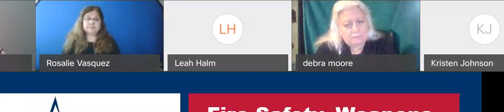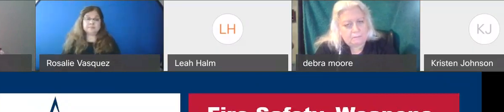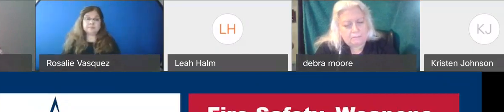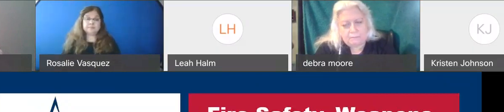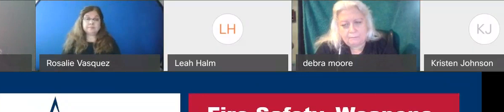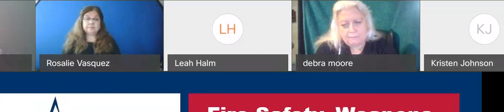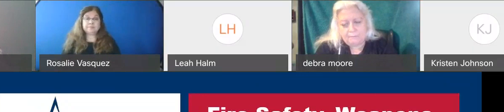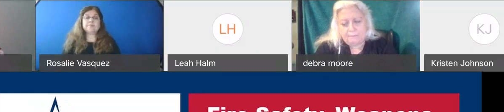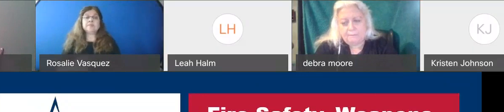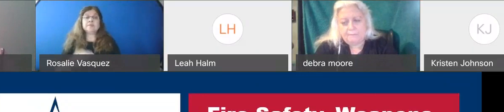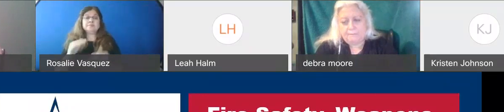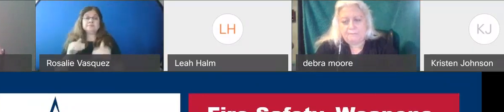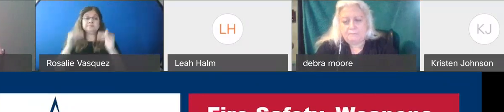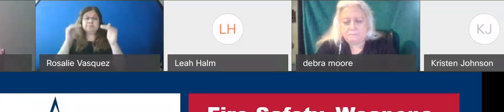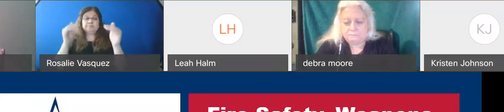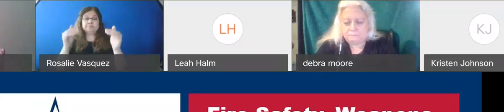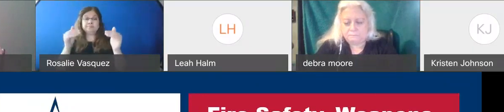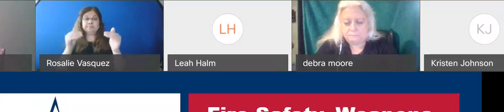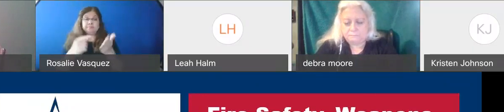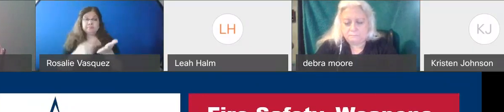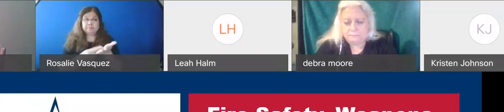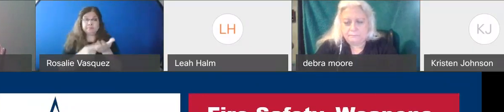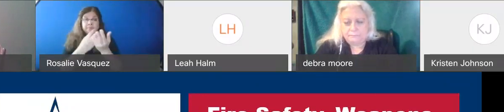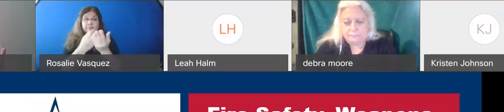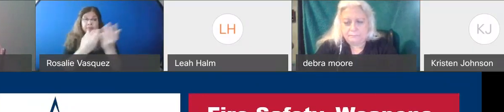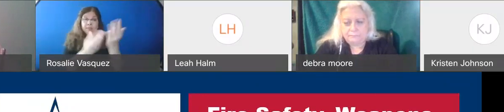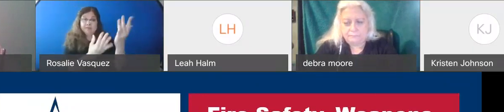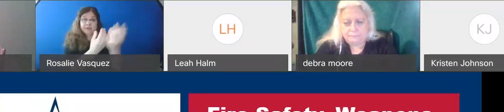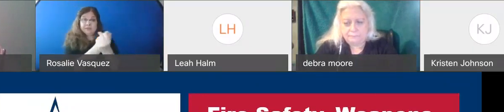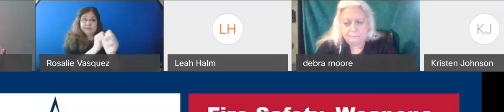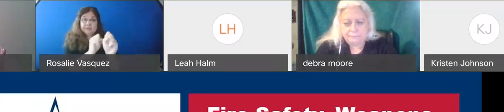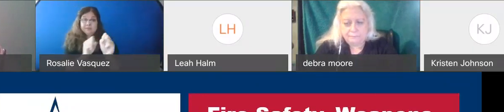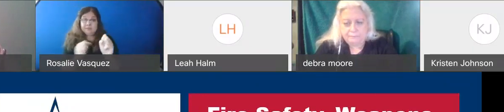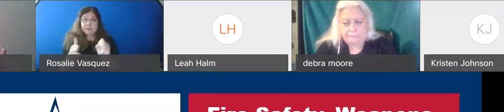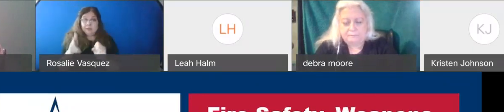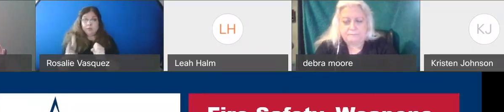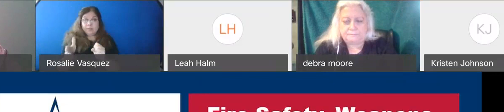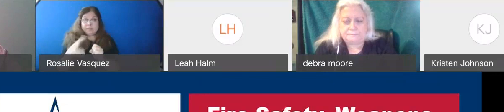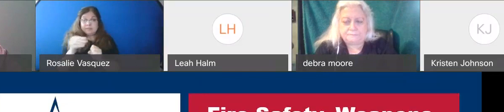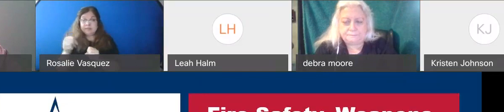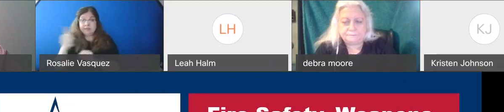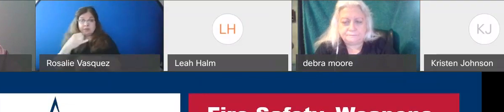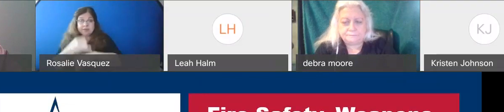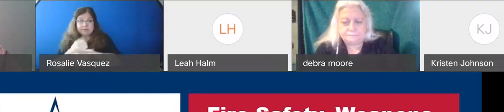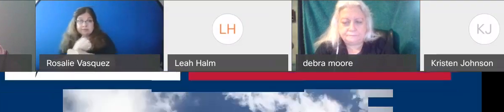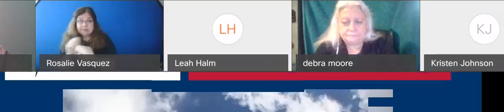All right, so we're going to move on to discussing fire safety, weapons, and other campus safety